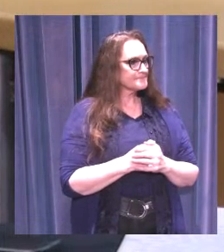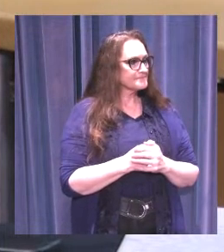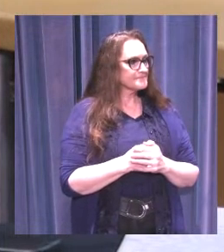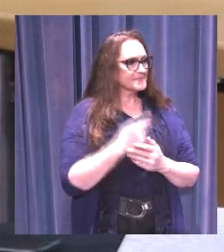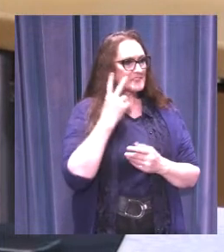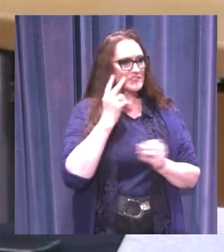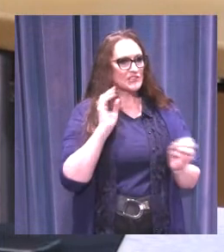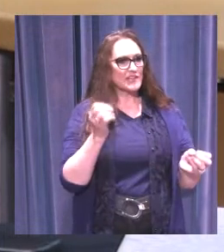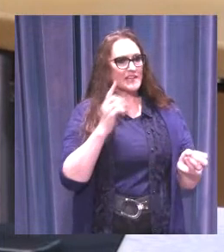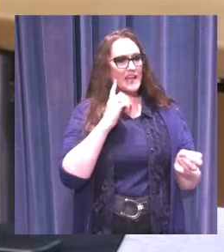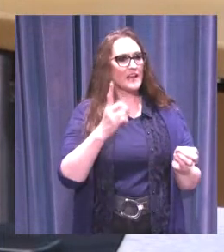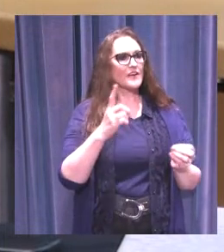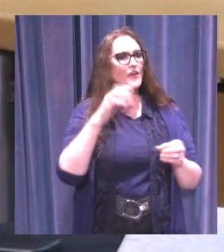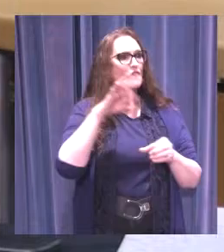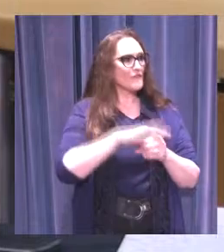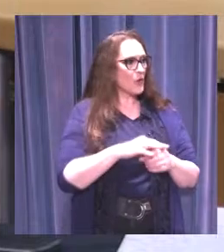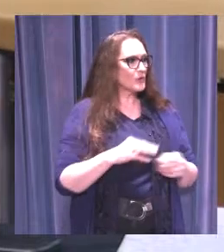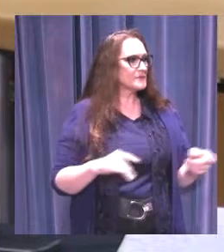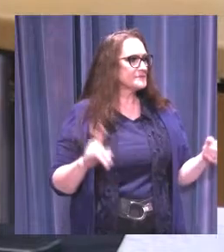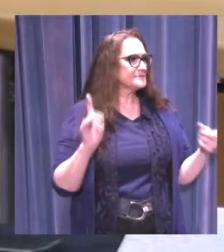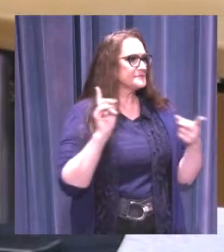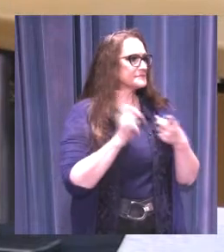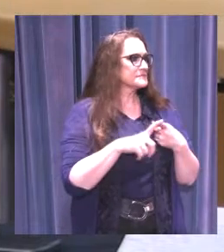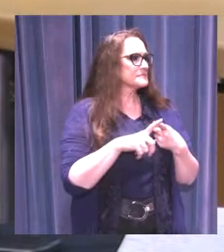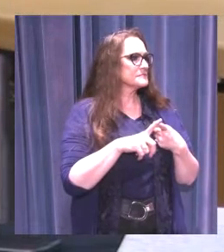Seeing none, roll call vote.